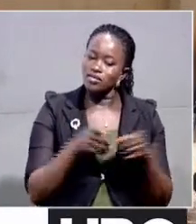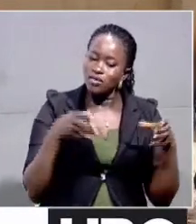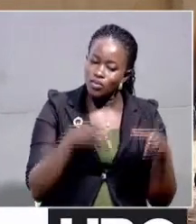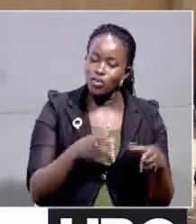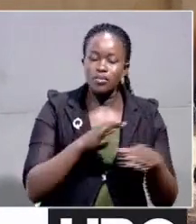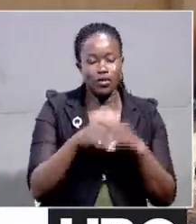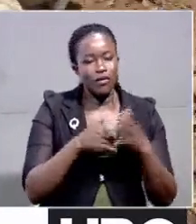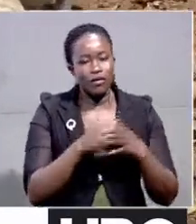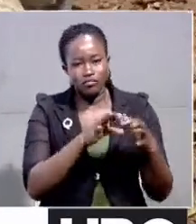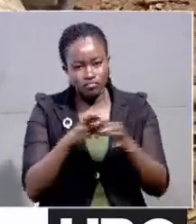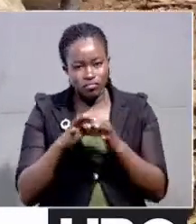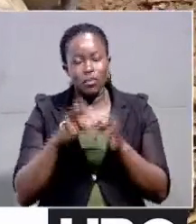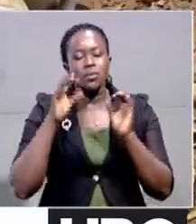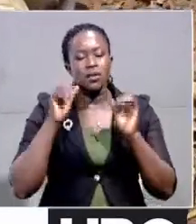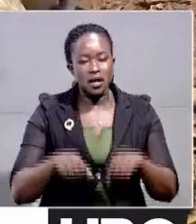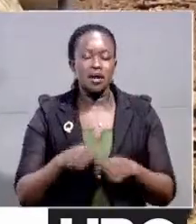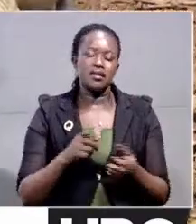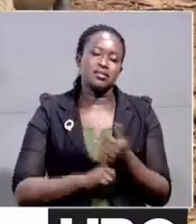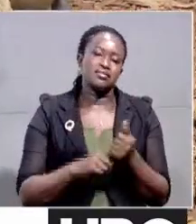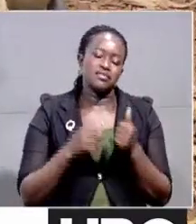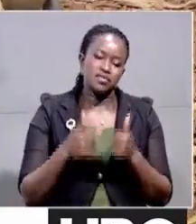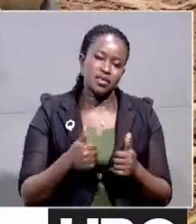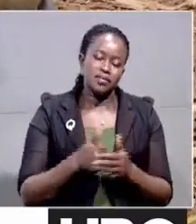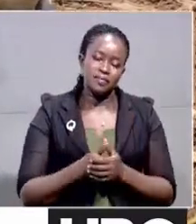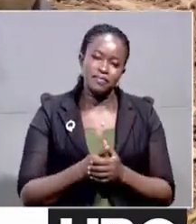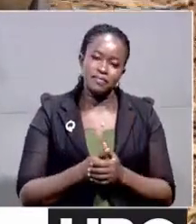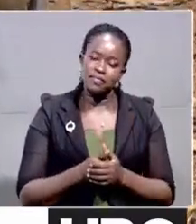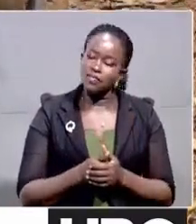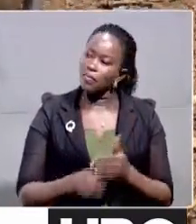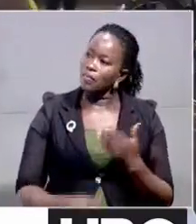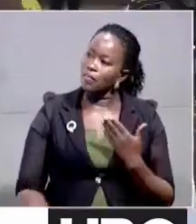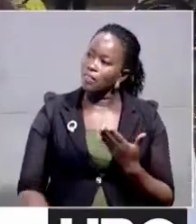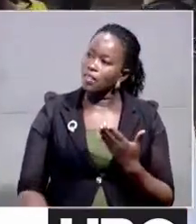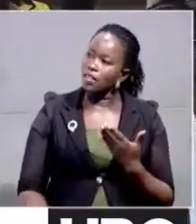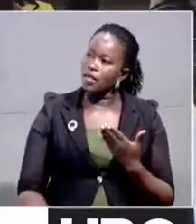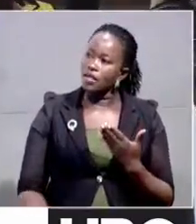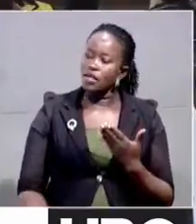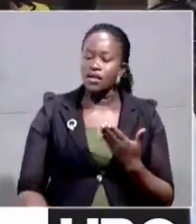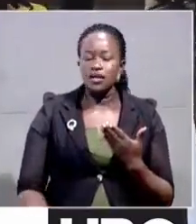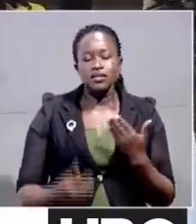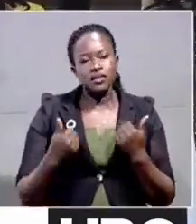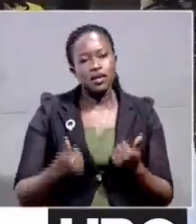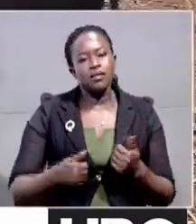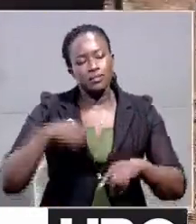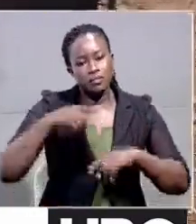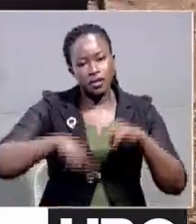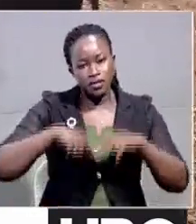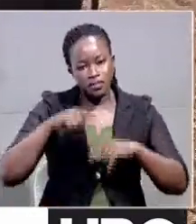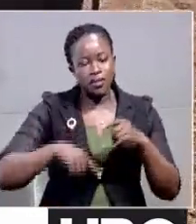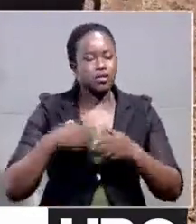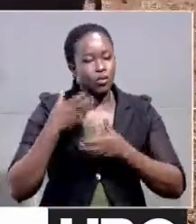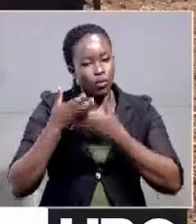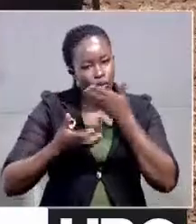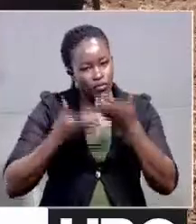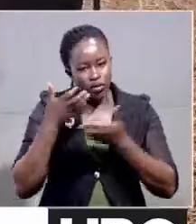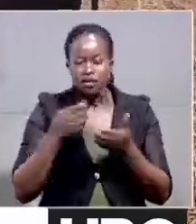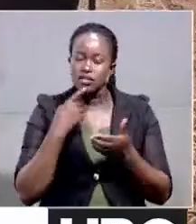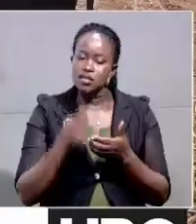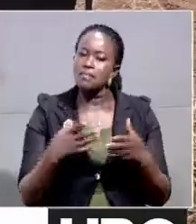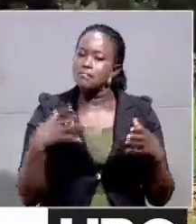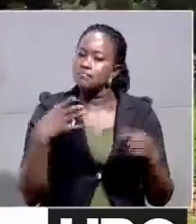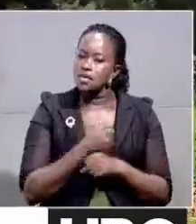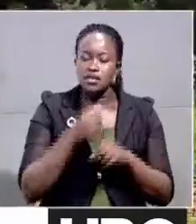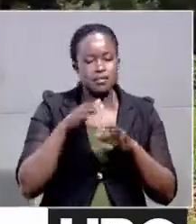kutuka mkatari. Budaka is famous for mangoes and livestock products, but participants confess that lack of market is